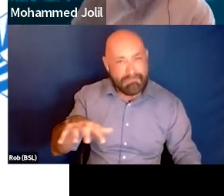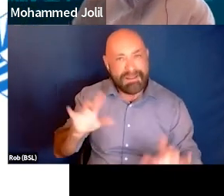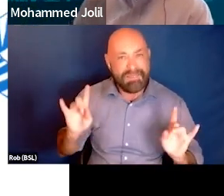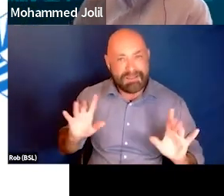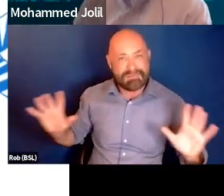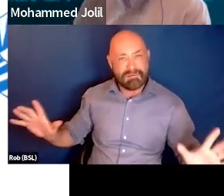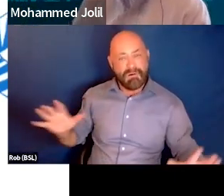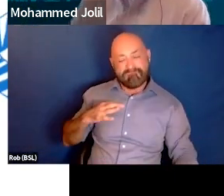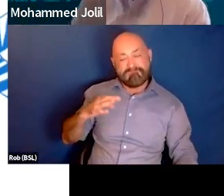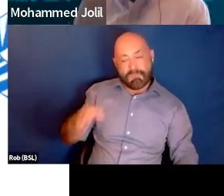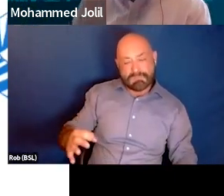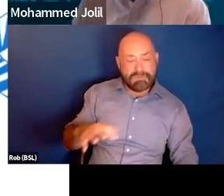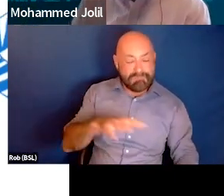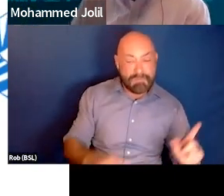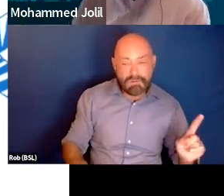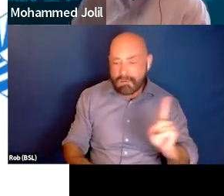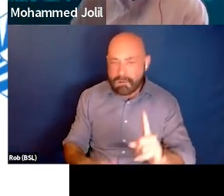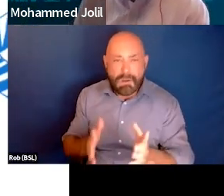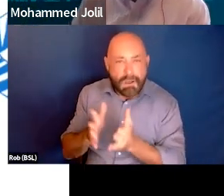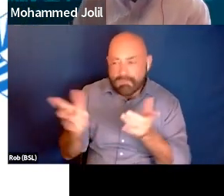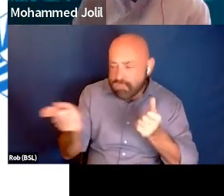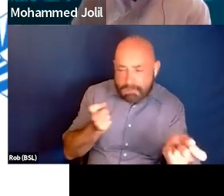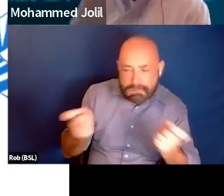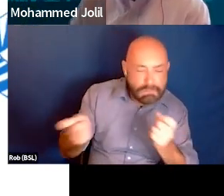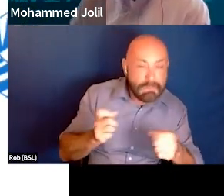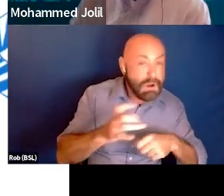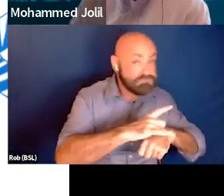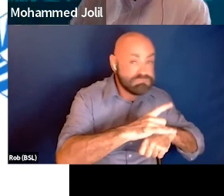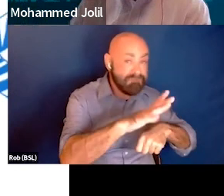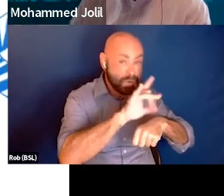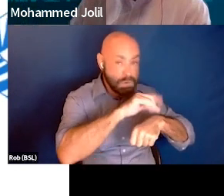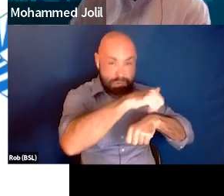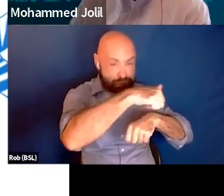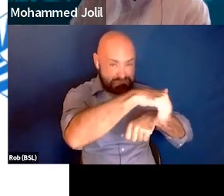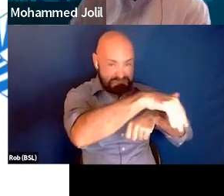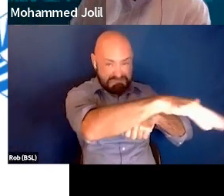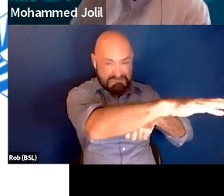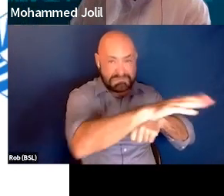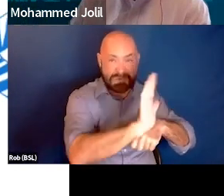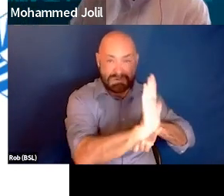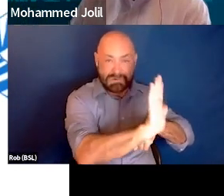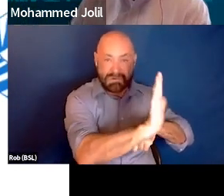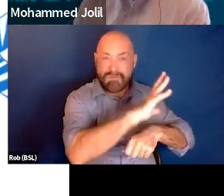volunteer families to come and run the sessions, run the kind of